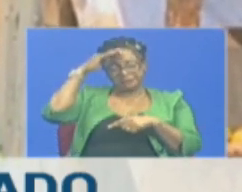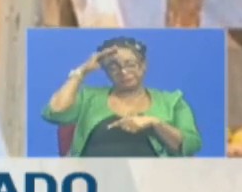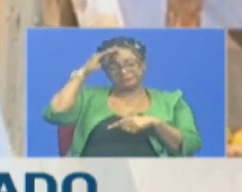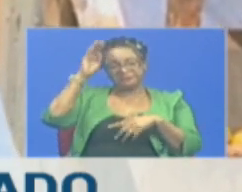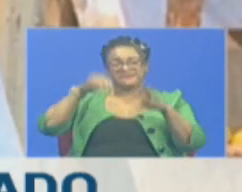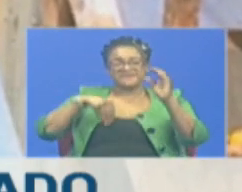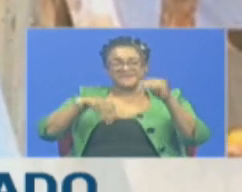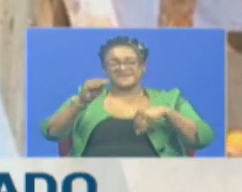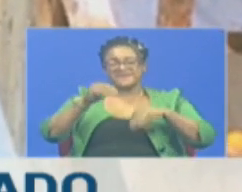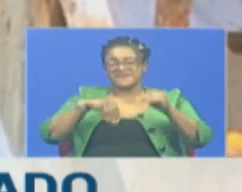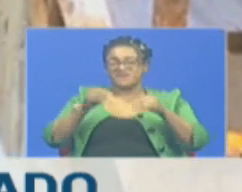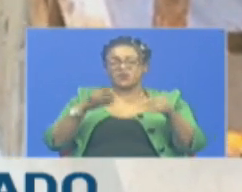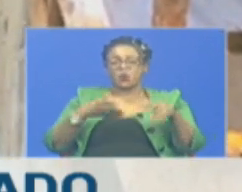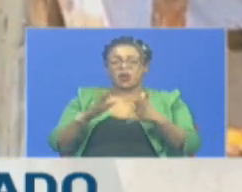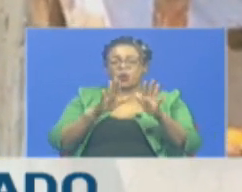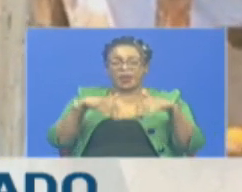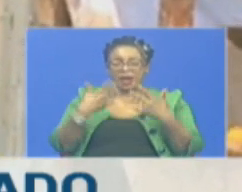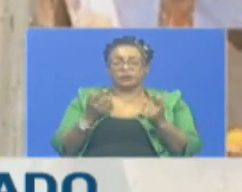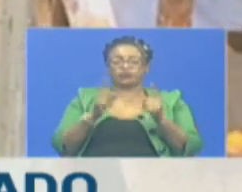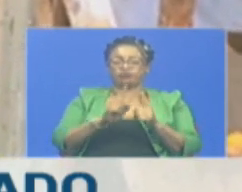reconstructing